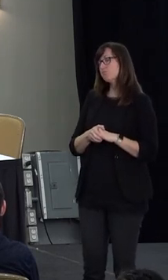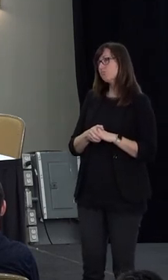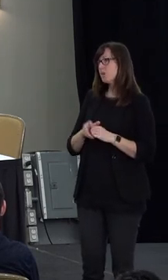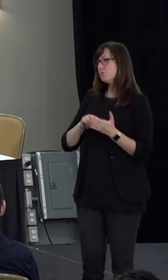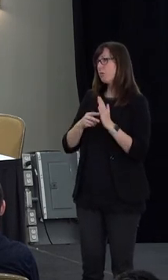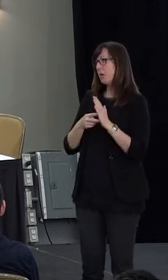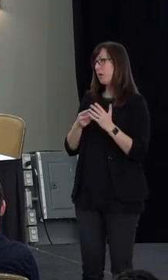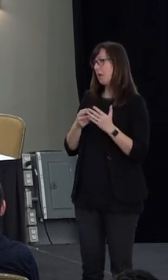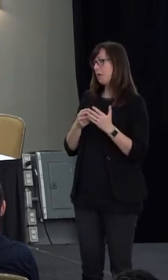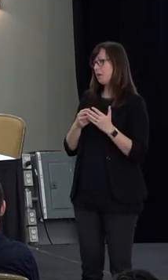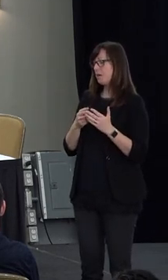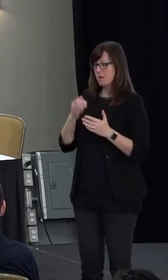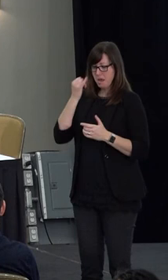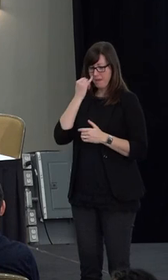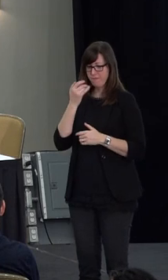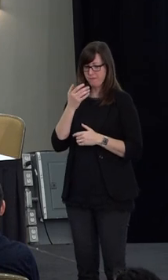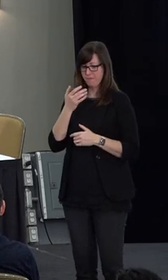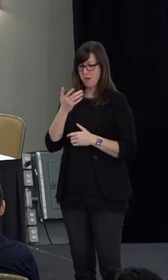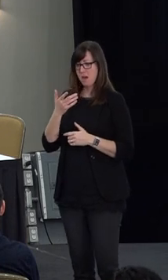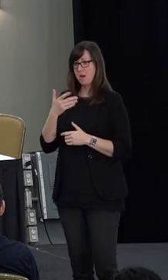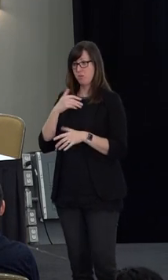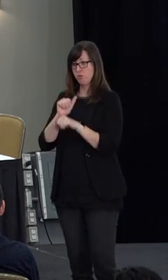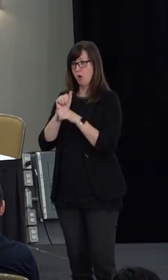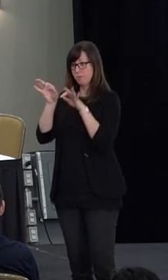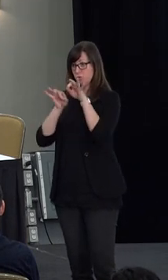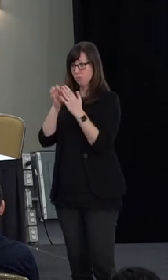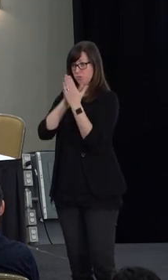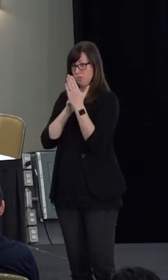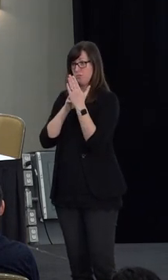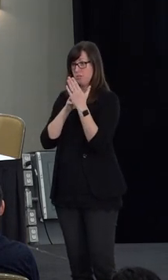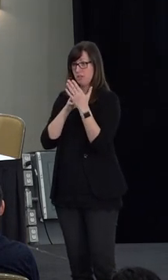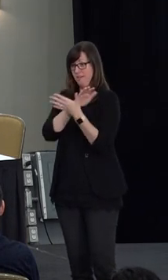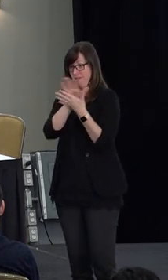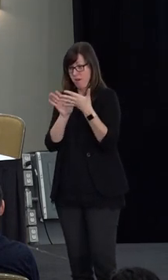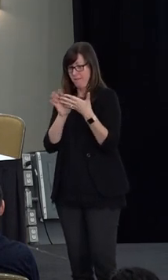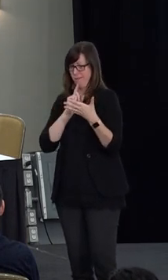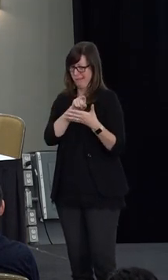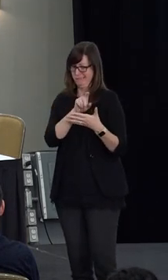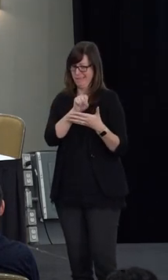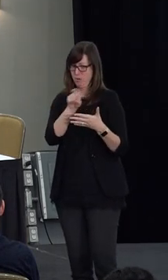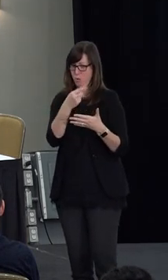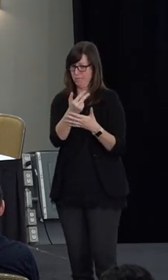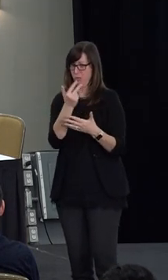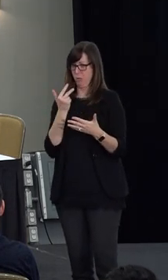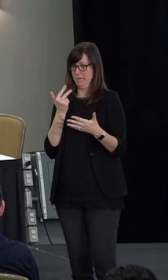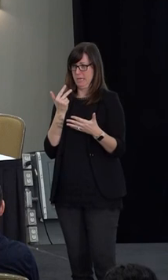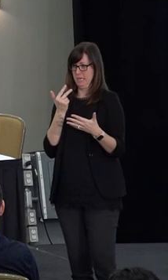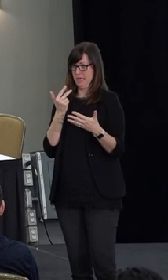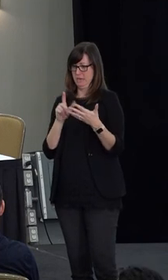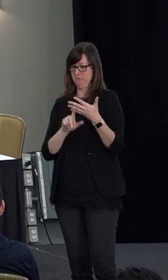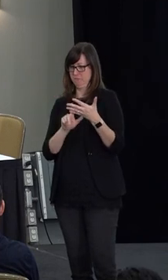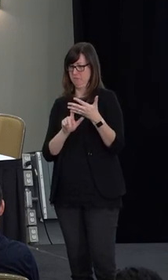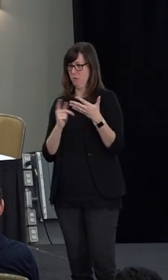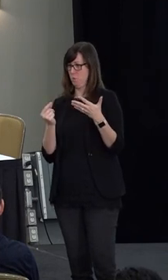if you could hive it off, then the individuals who are doing the whole job could be leveraged to work on certain